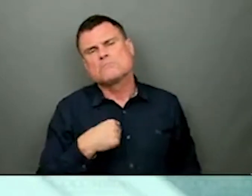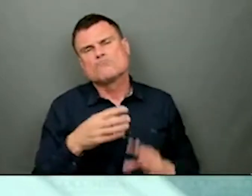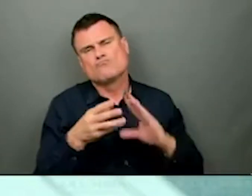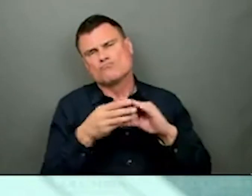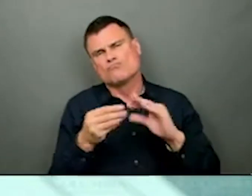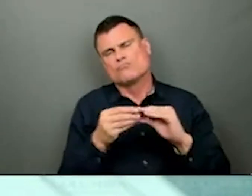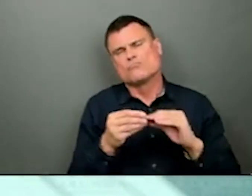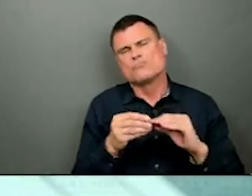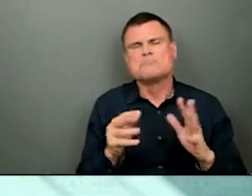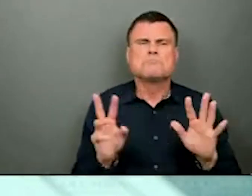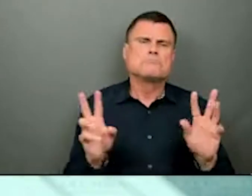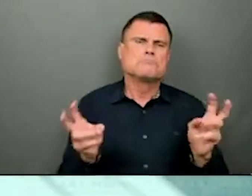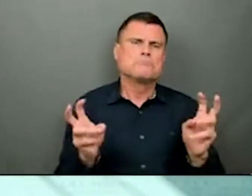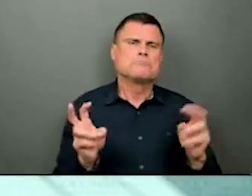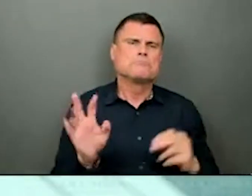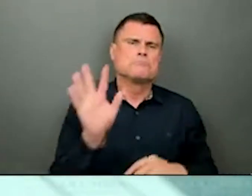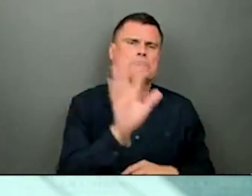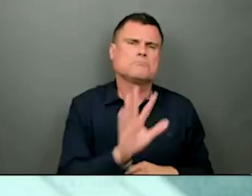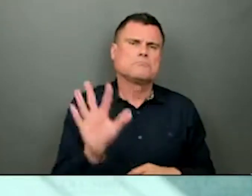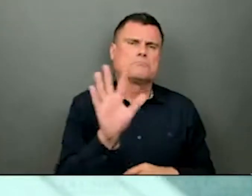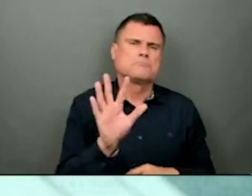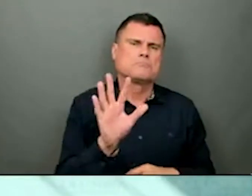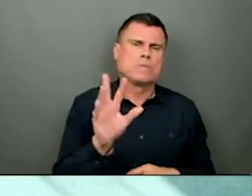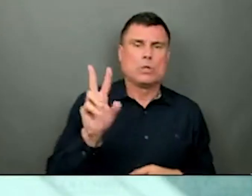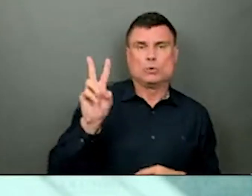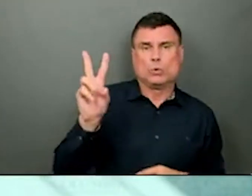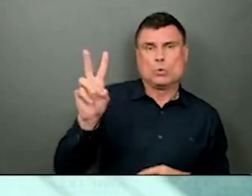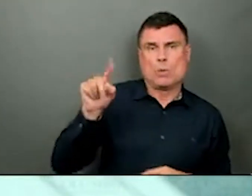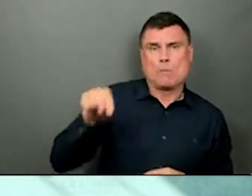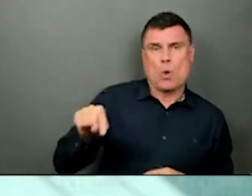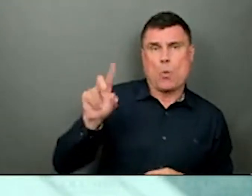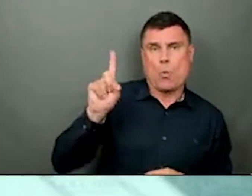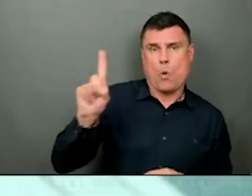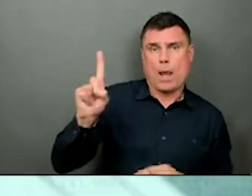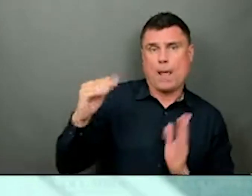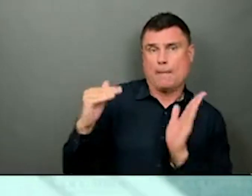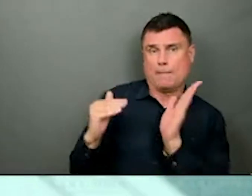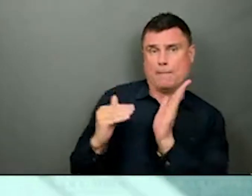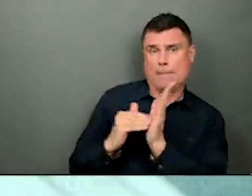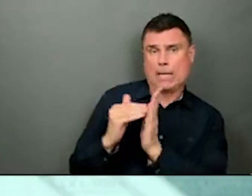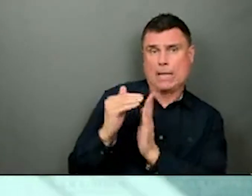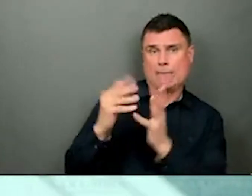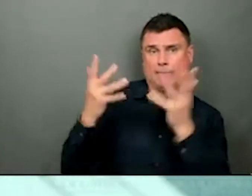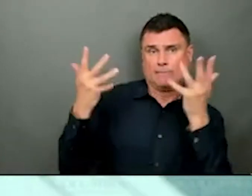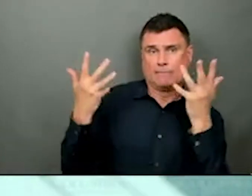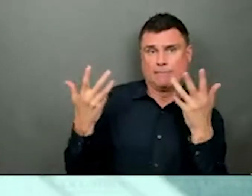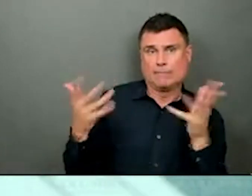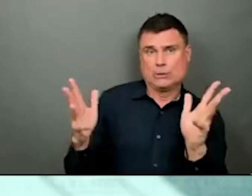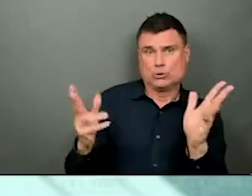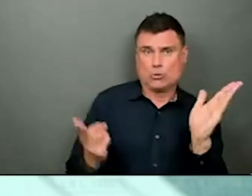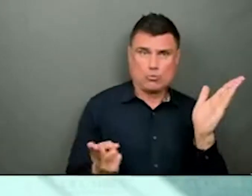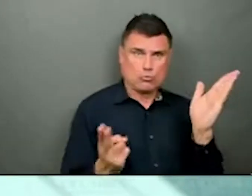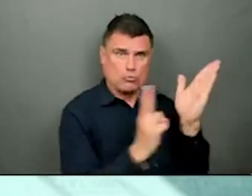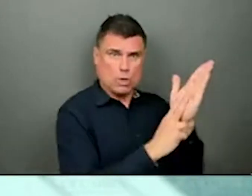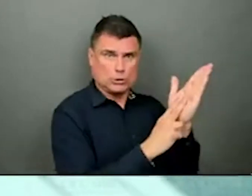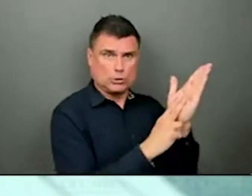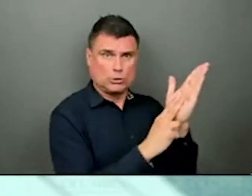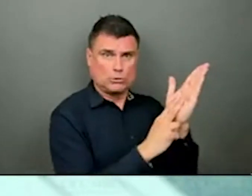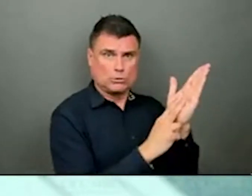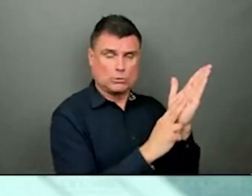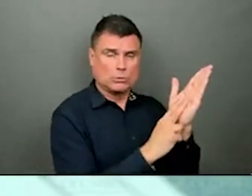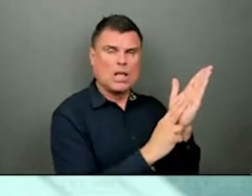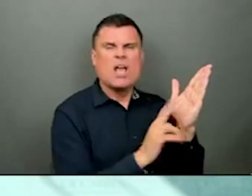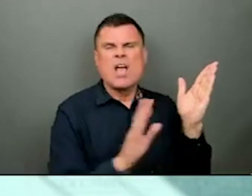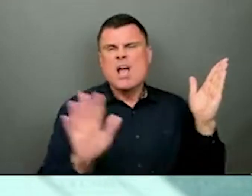approximately those 2.1 million, about 900,000 or so have had their appointment booked. So that means there's more than 1